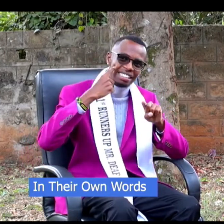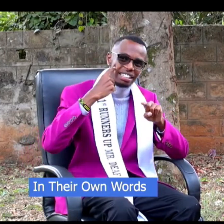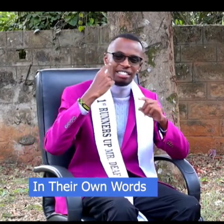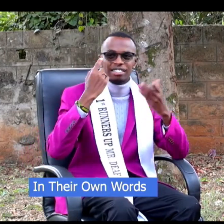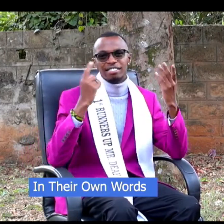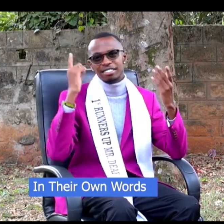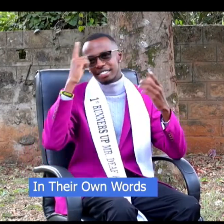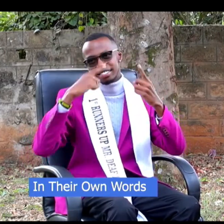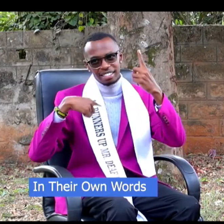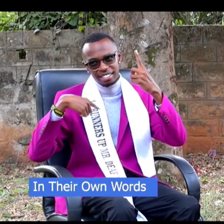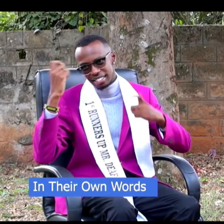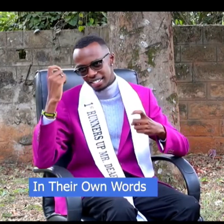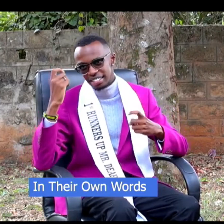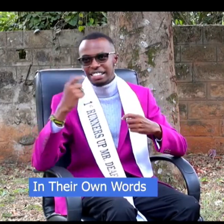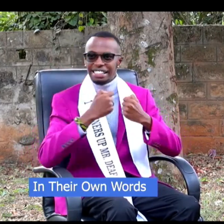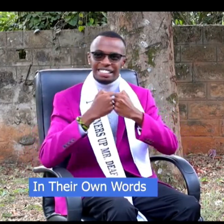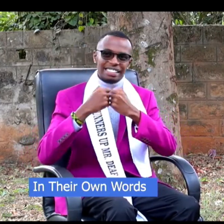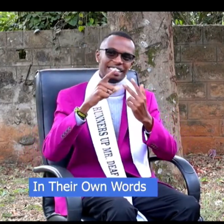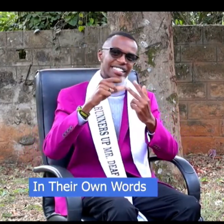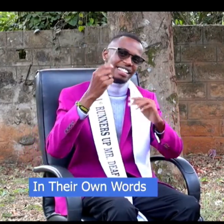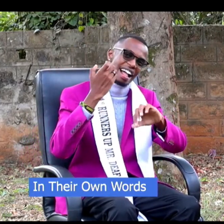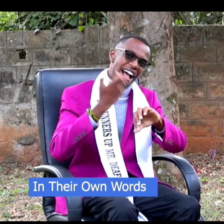because